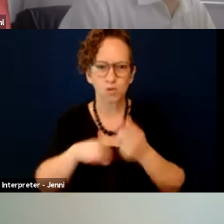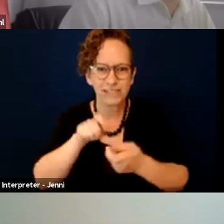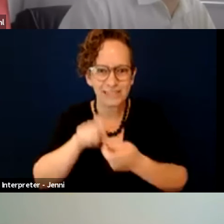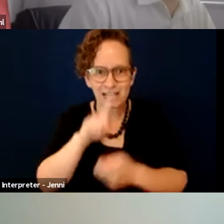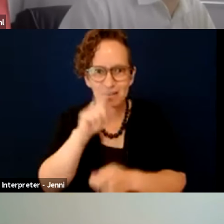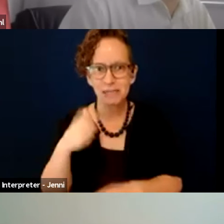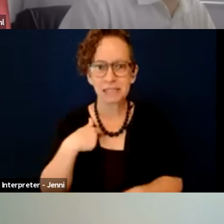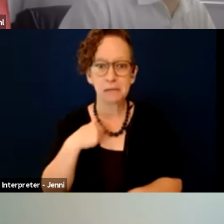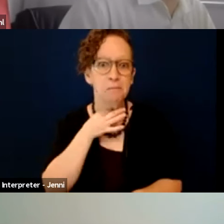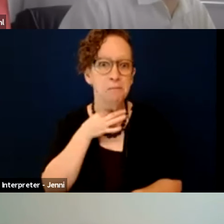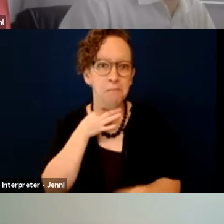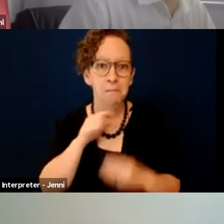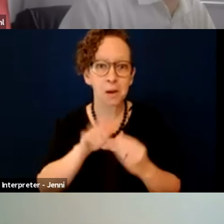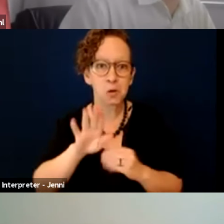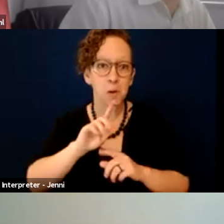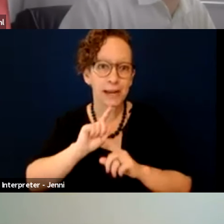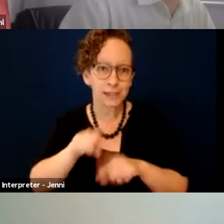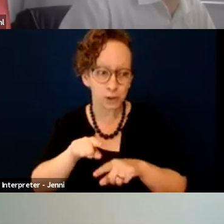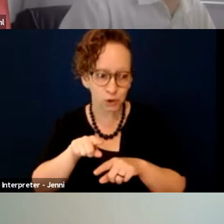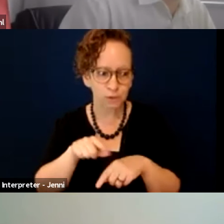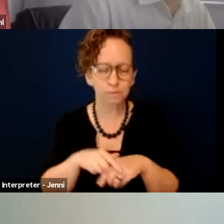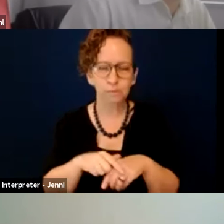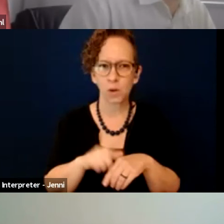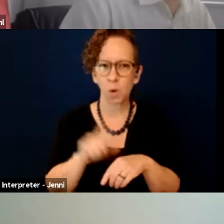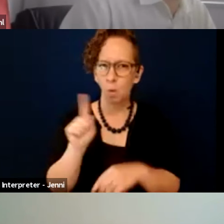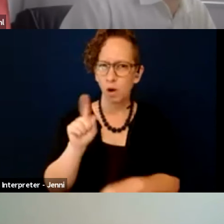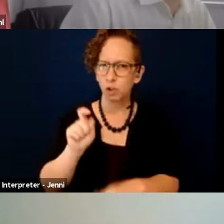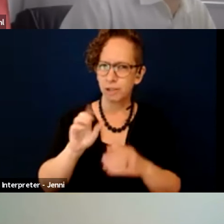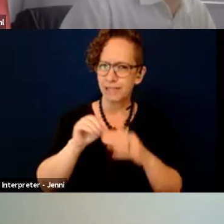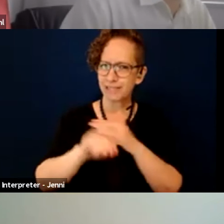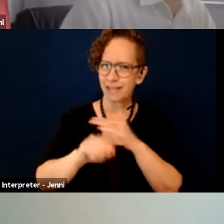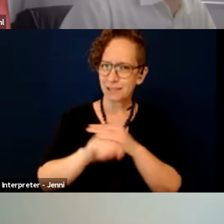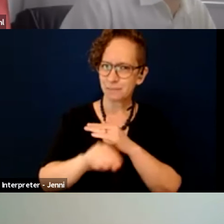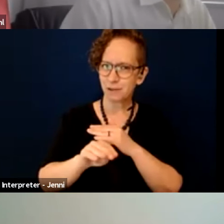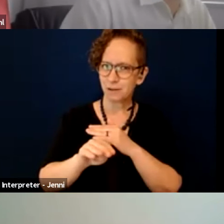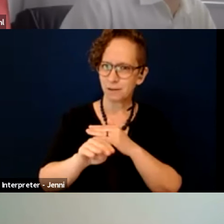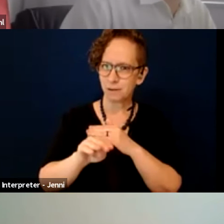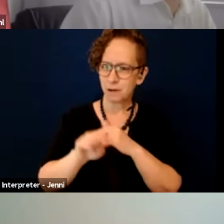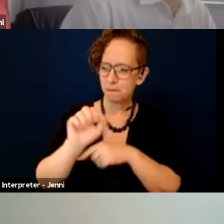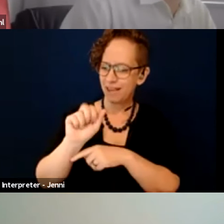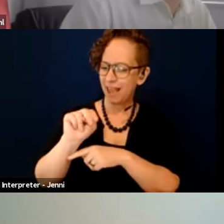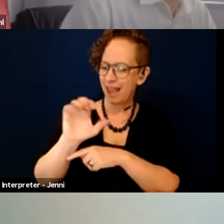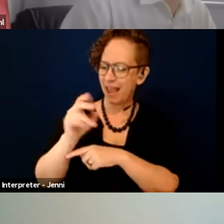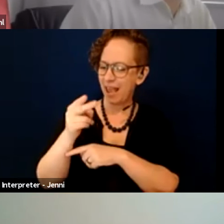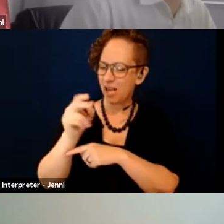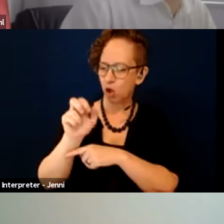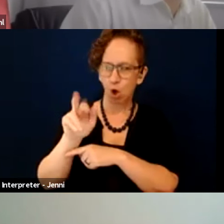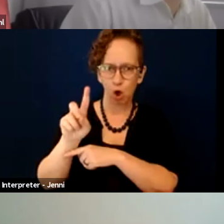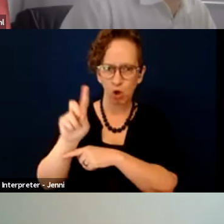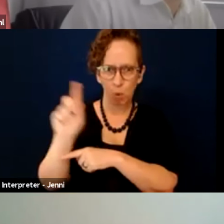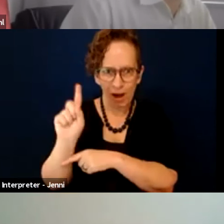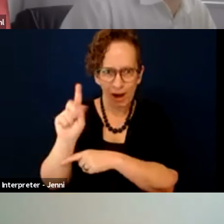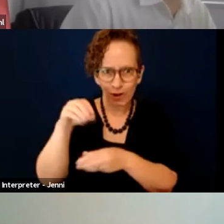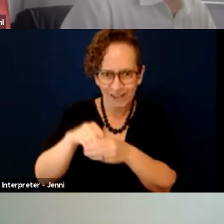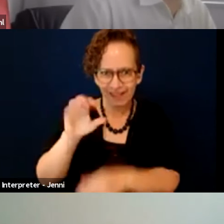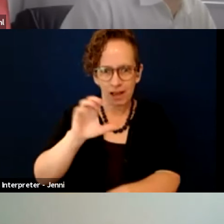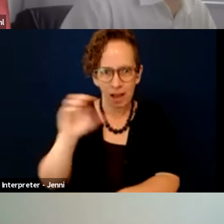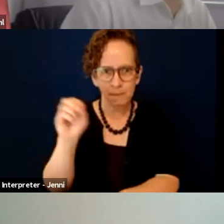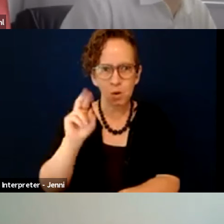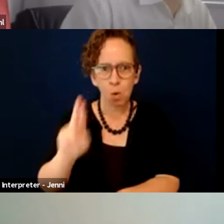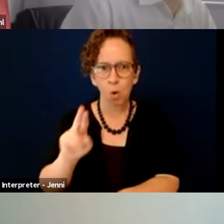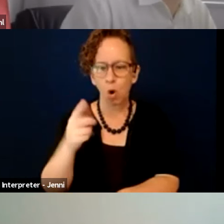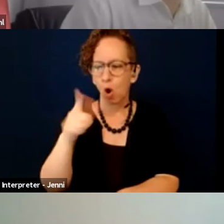very curious about your answer, where should accessibility be anchored within a company or a